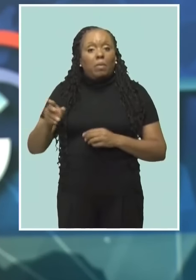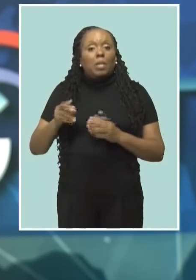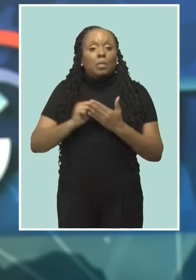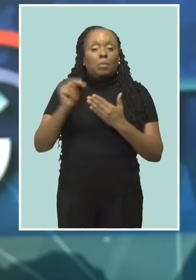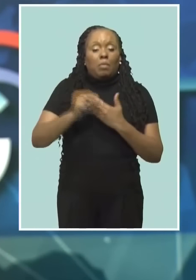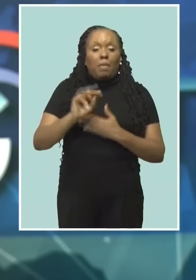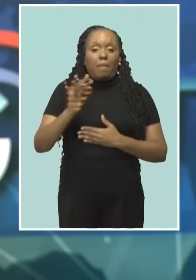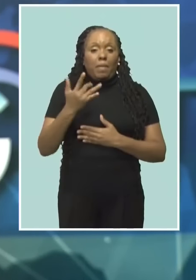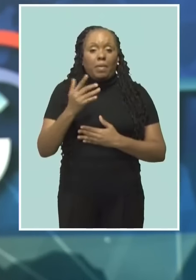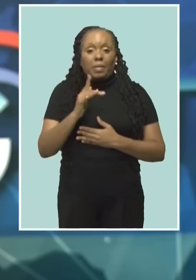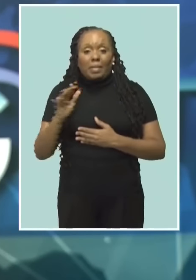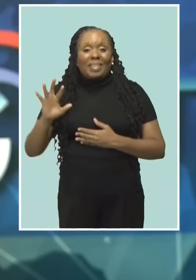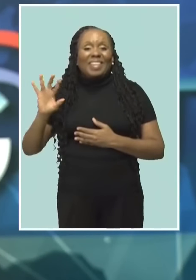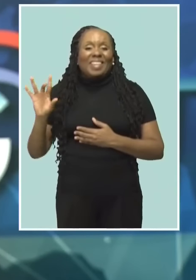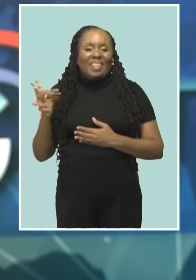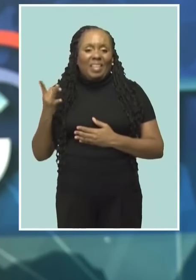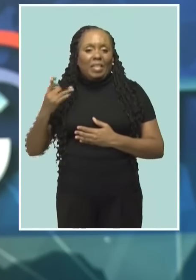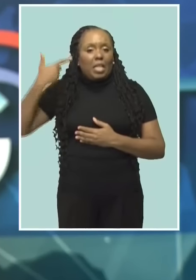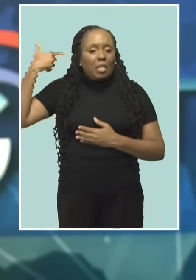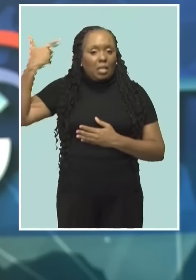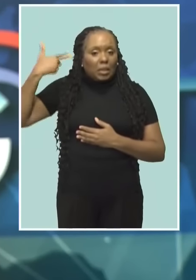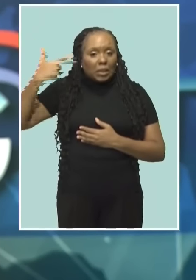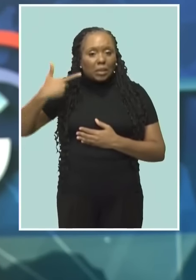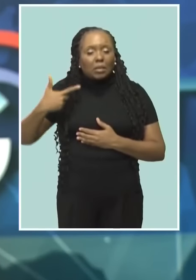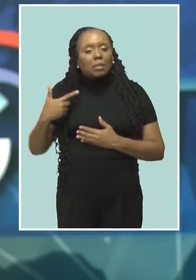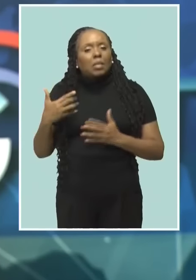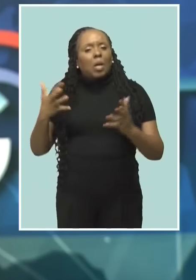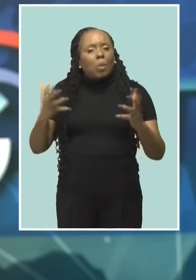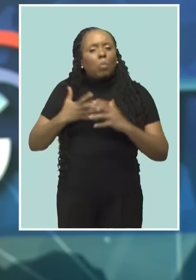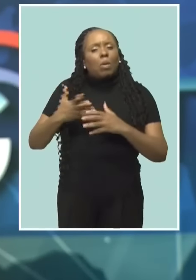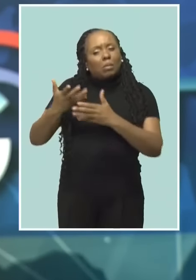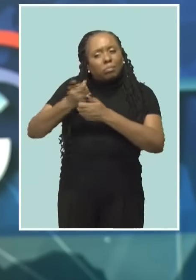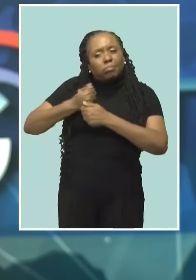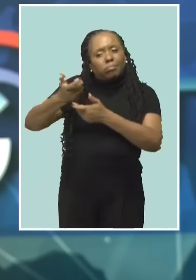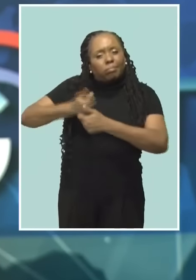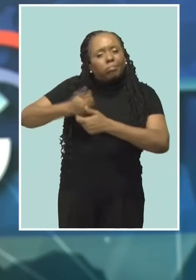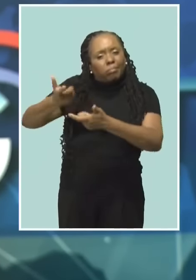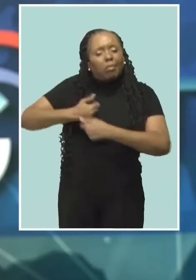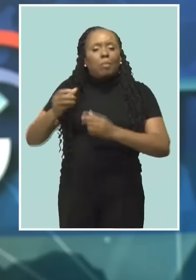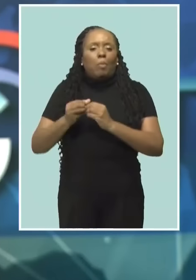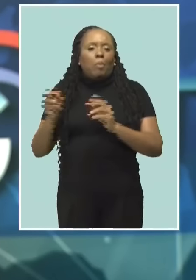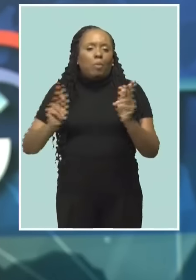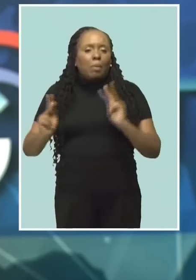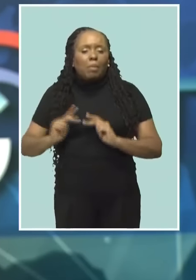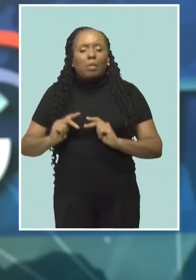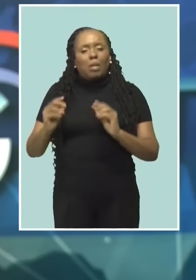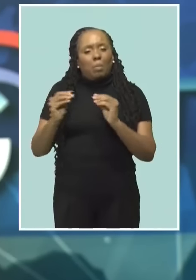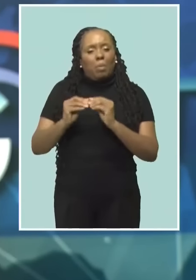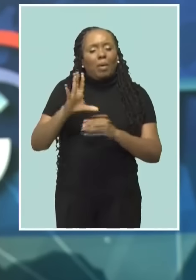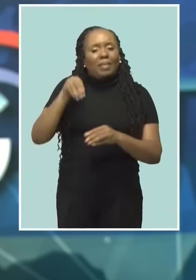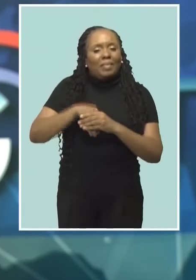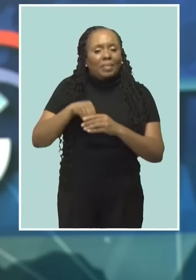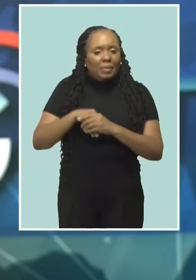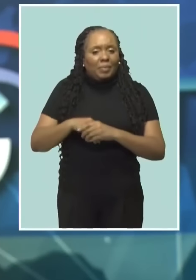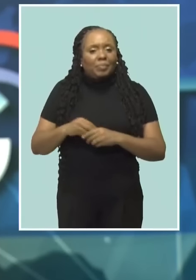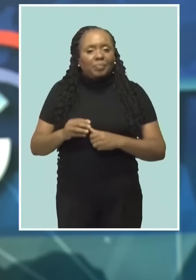where BTMI and the Ministry of Tourism aim to attract new visitors and tourism investments to